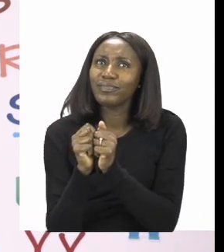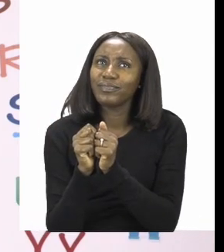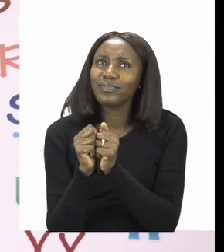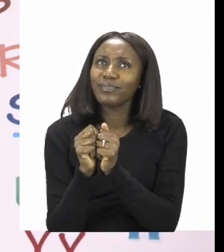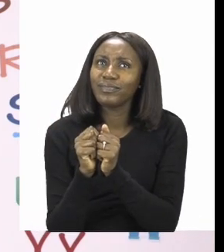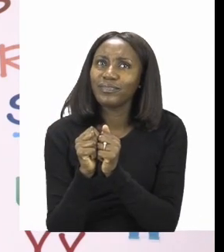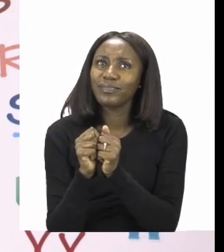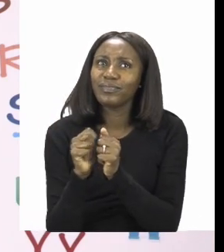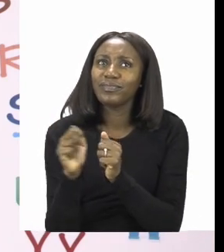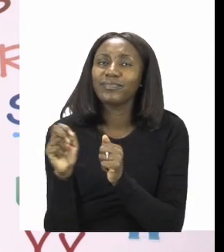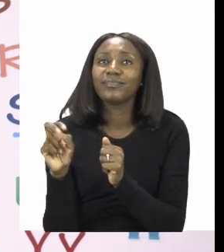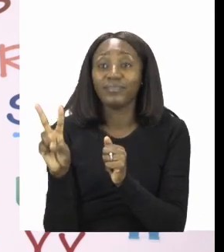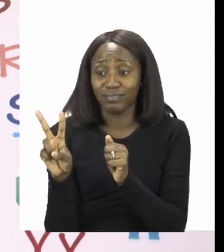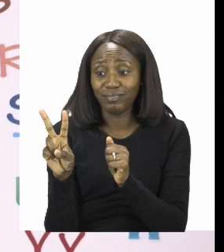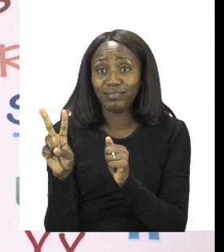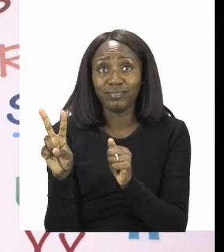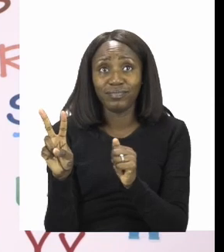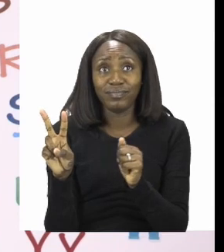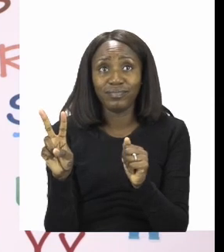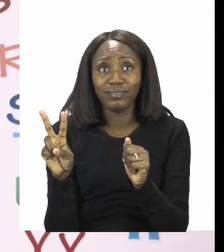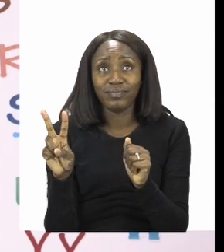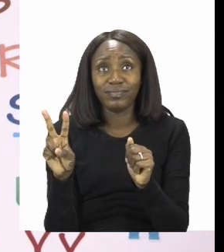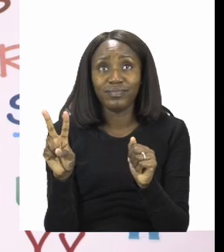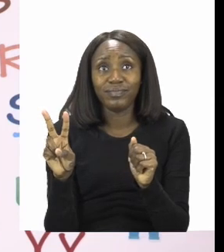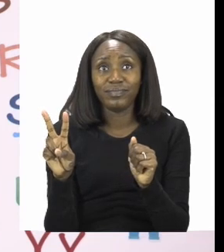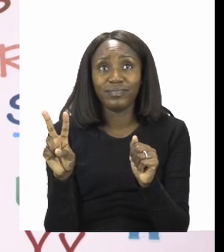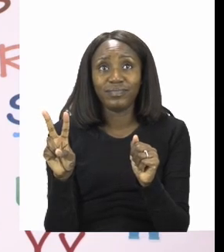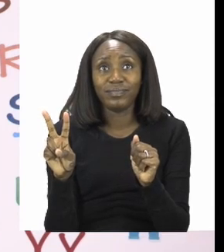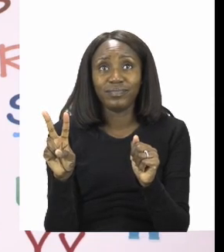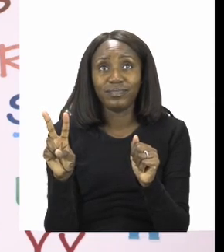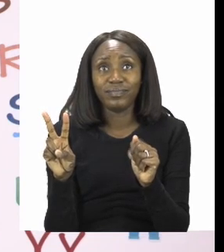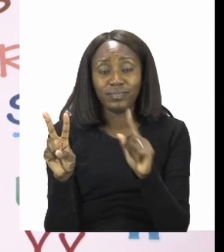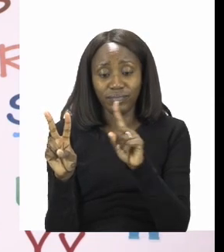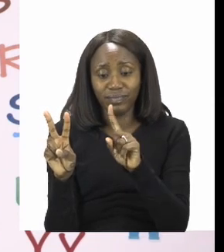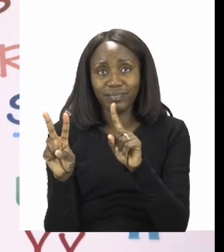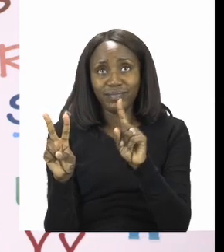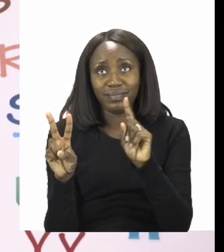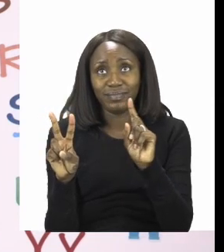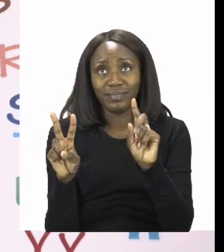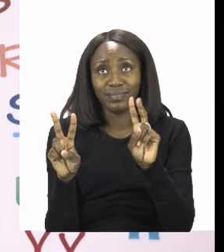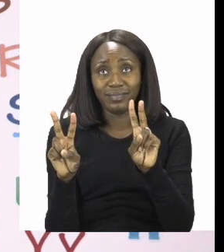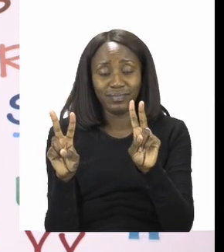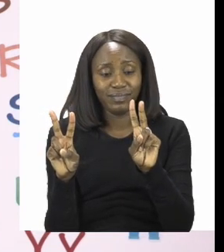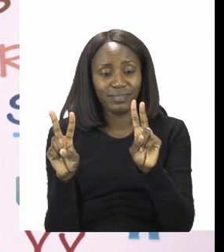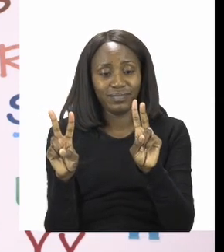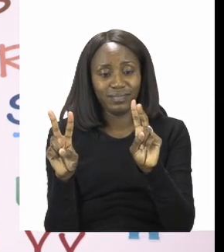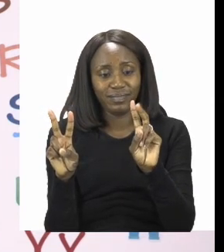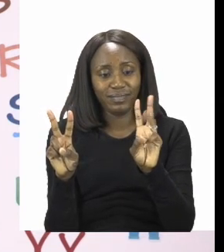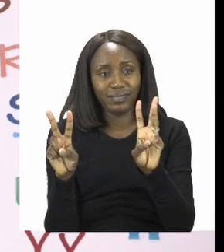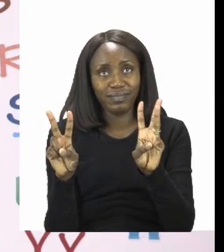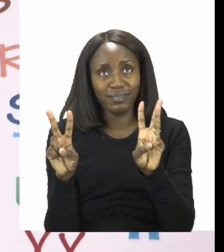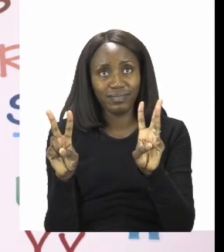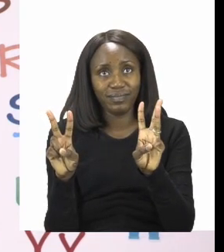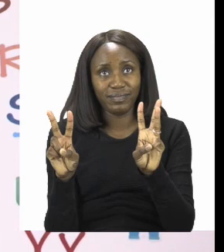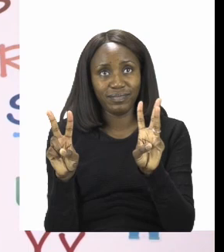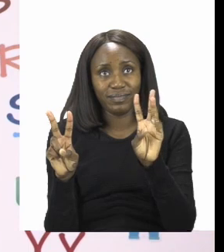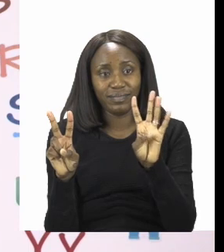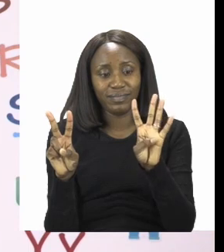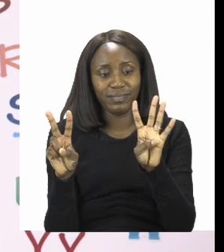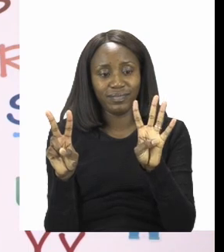get to 7. Let's go. 1, 2,